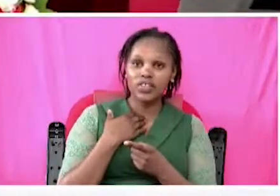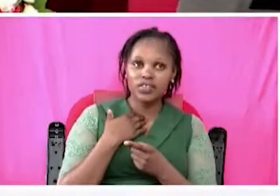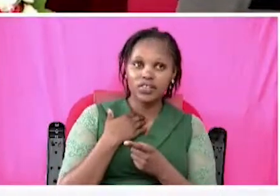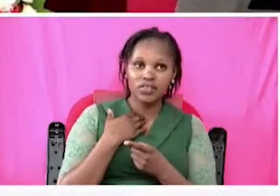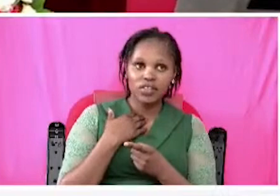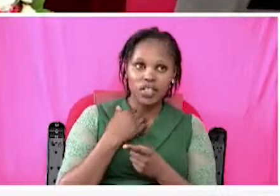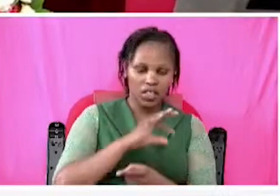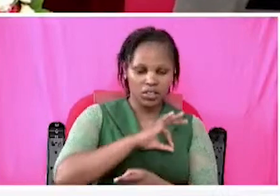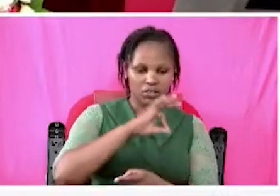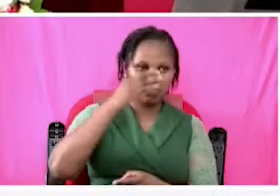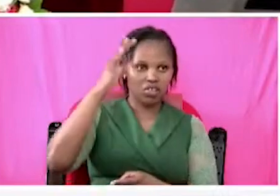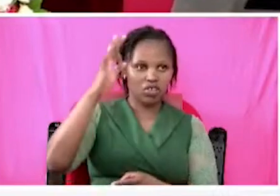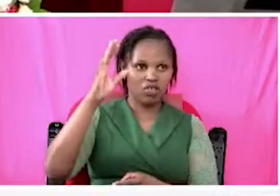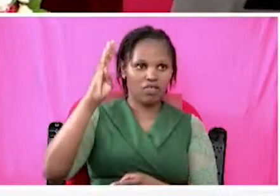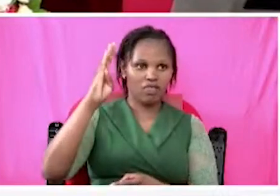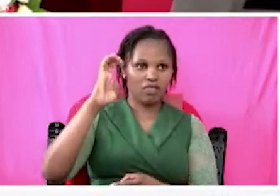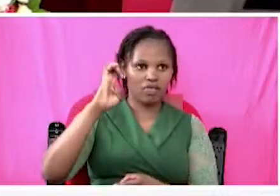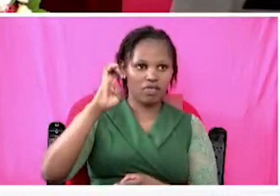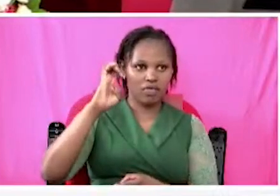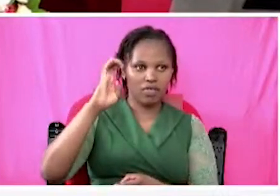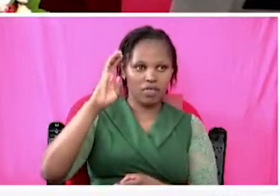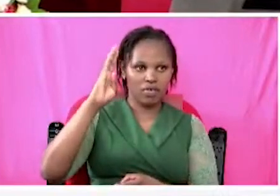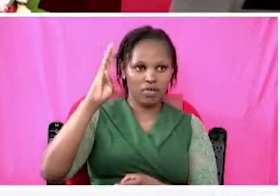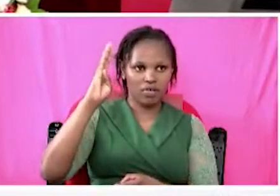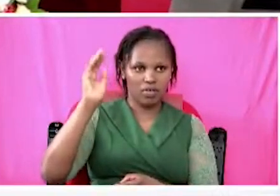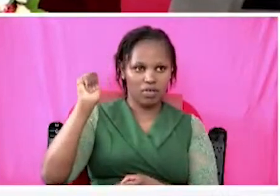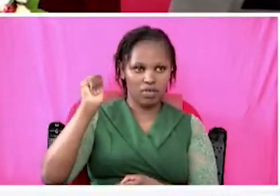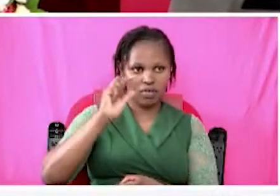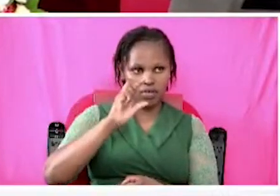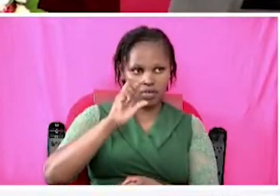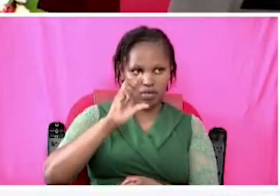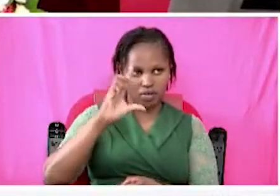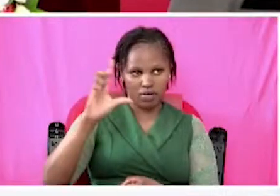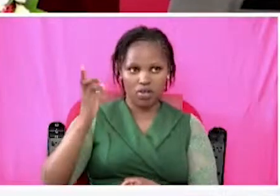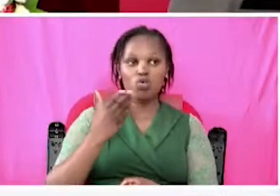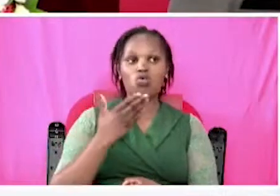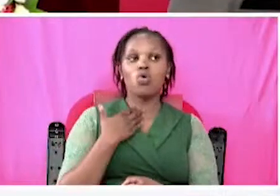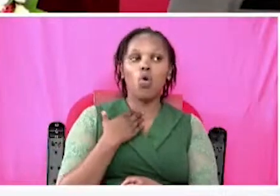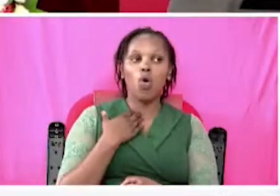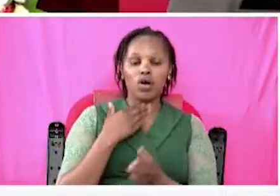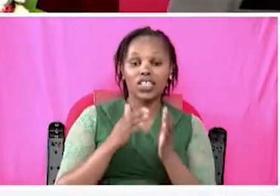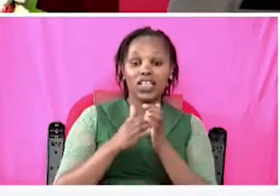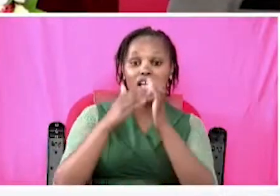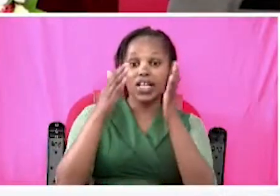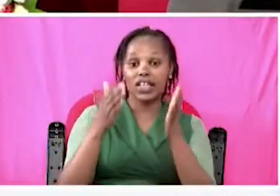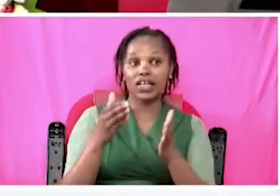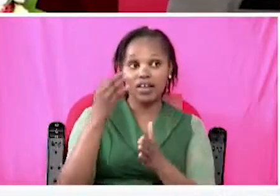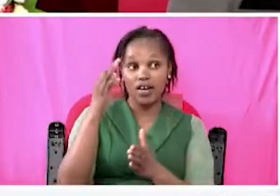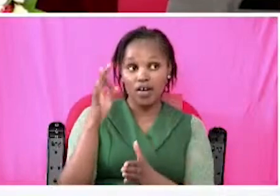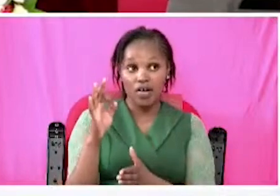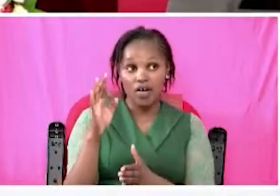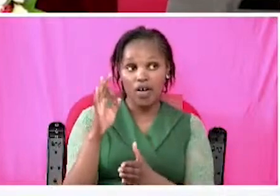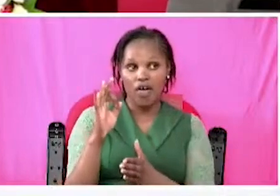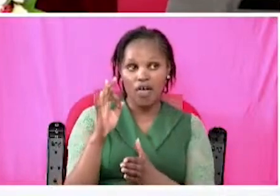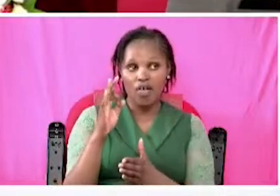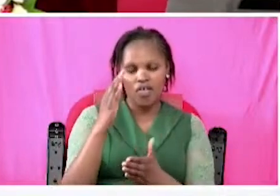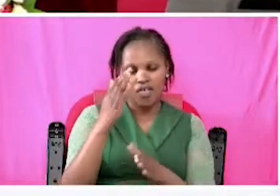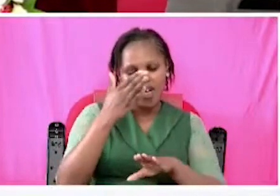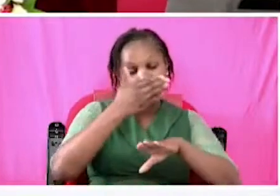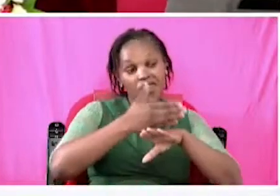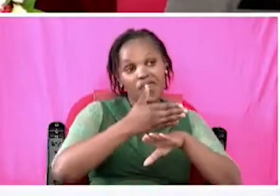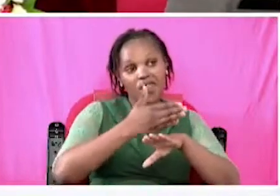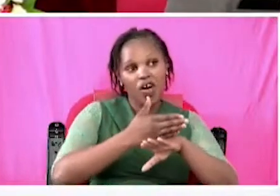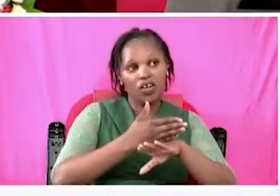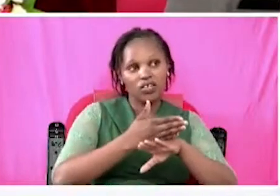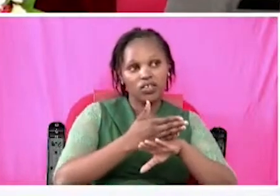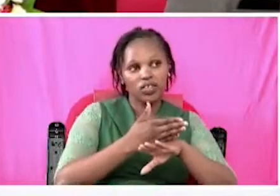of Baal. She actually was the leader of false